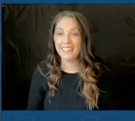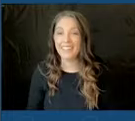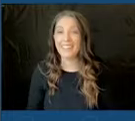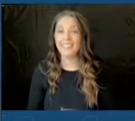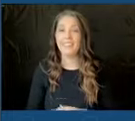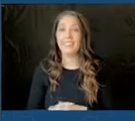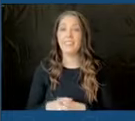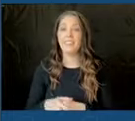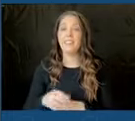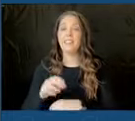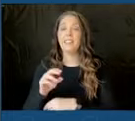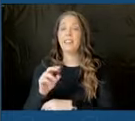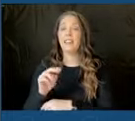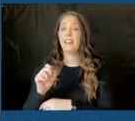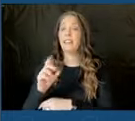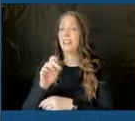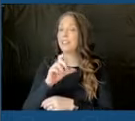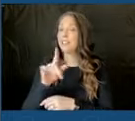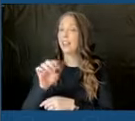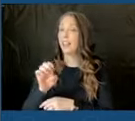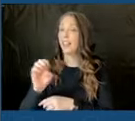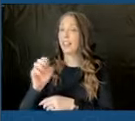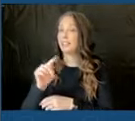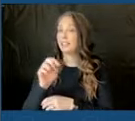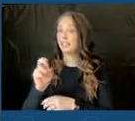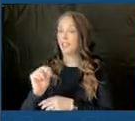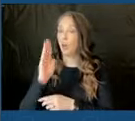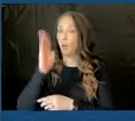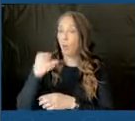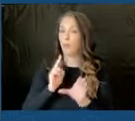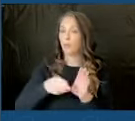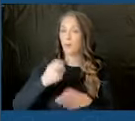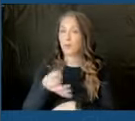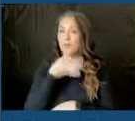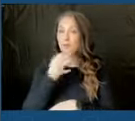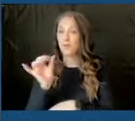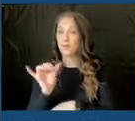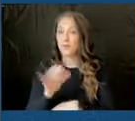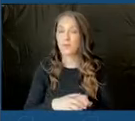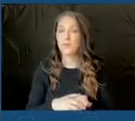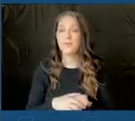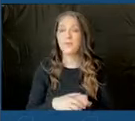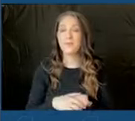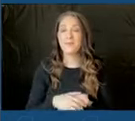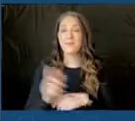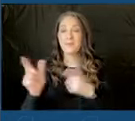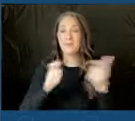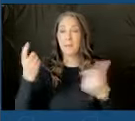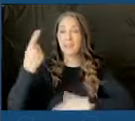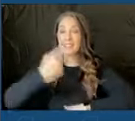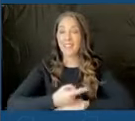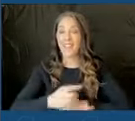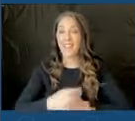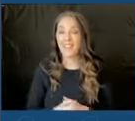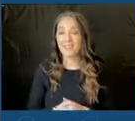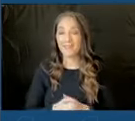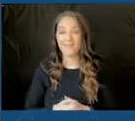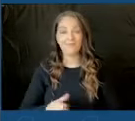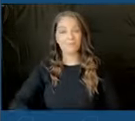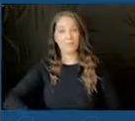will be joining us shortly as well. So here we are, big day. Really proud to be at this